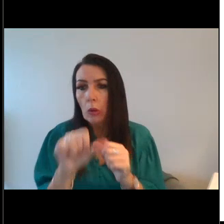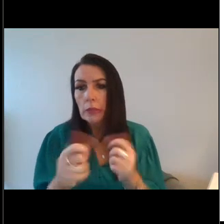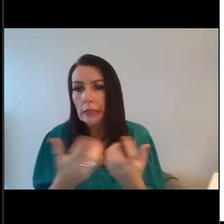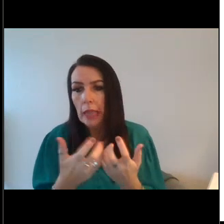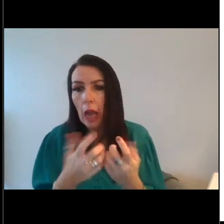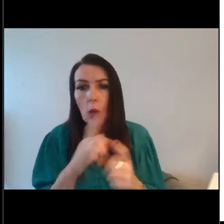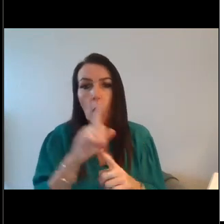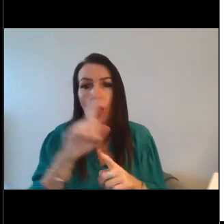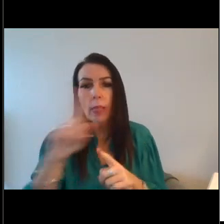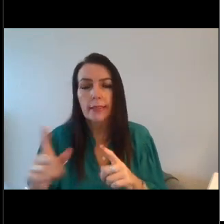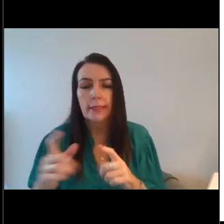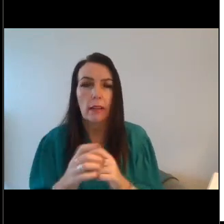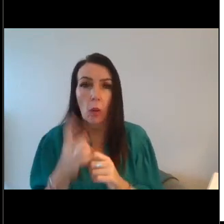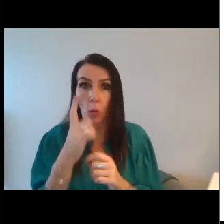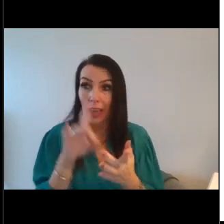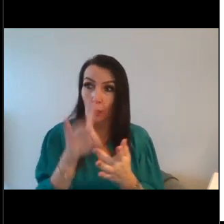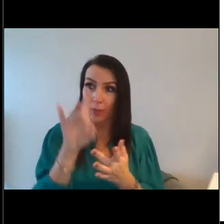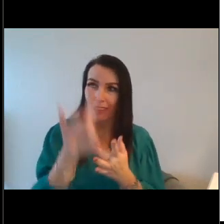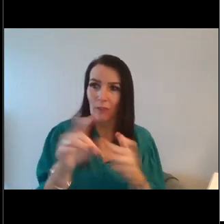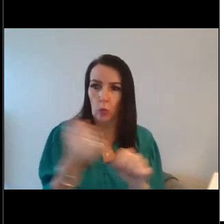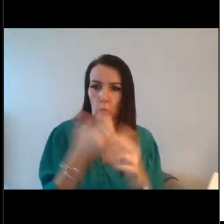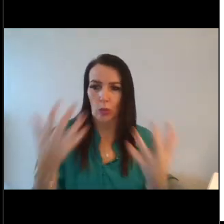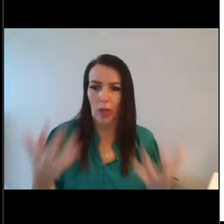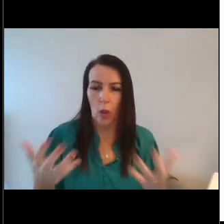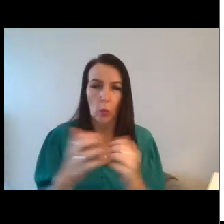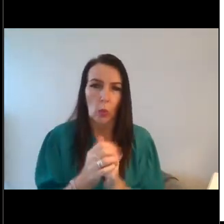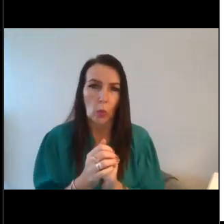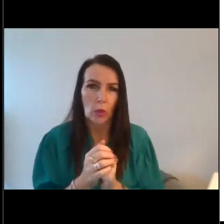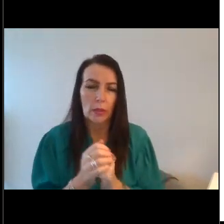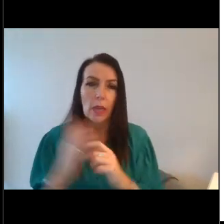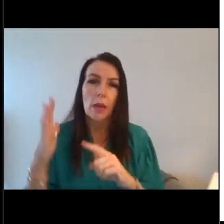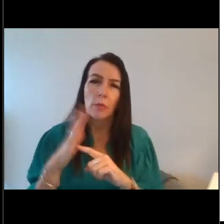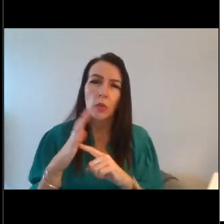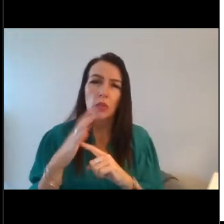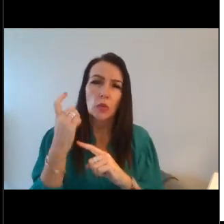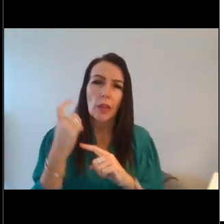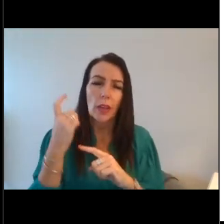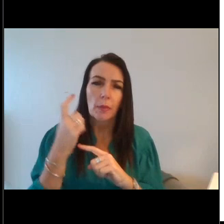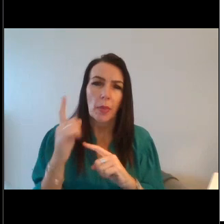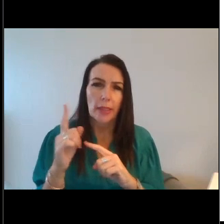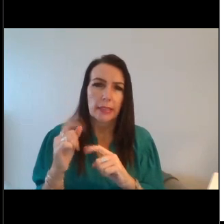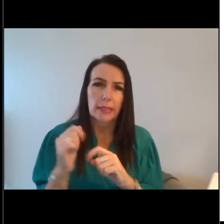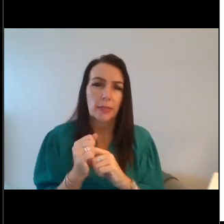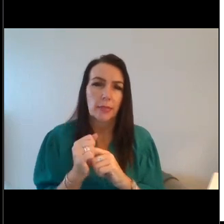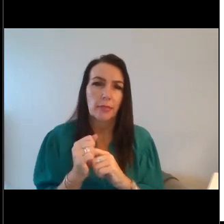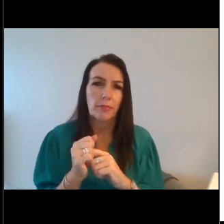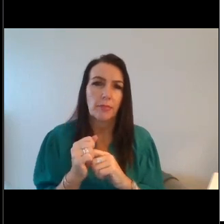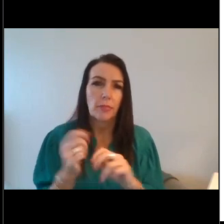later? And it's what can we afford to do now? The critical thing to think about that in doing that is, if you're